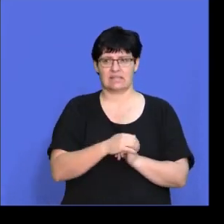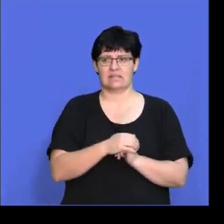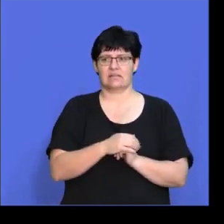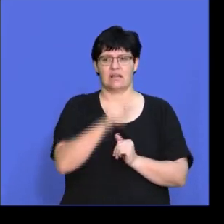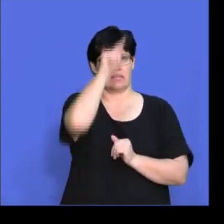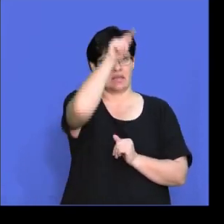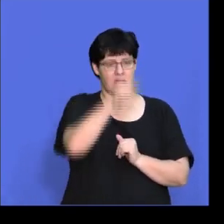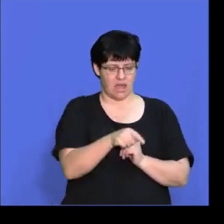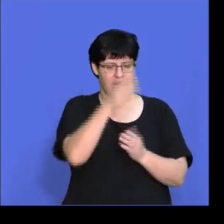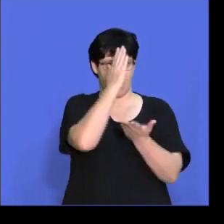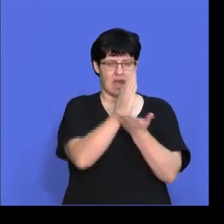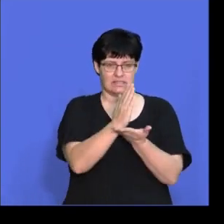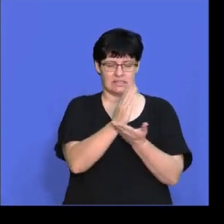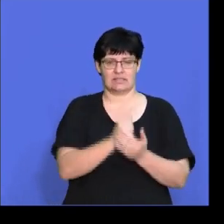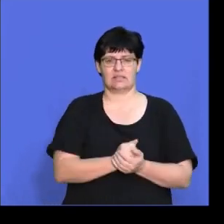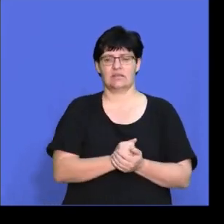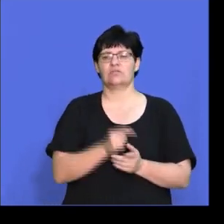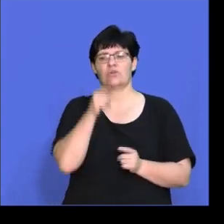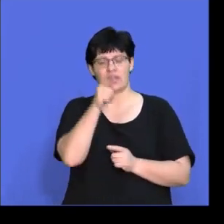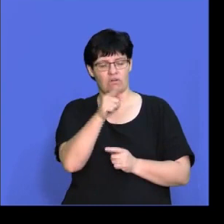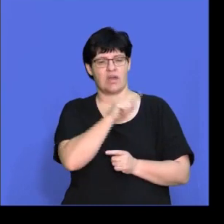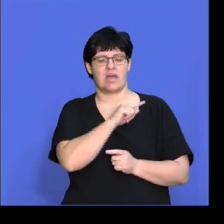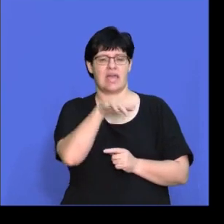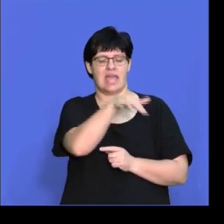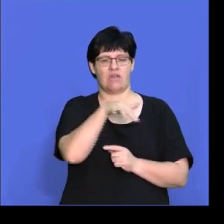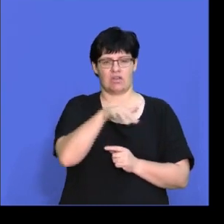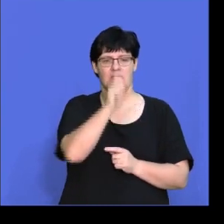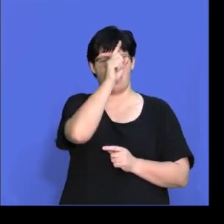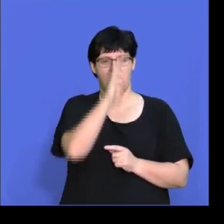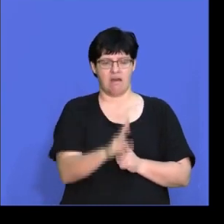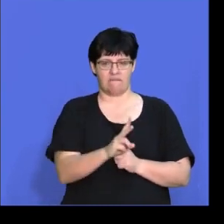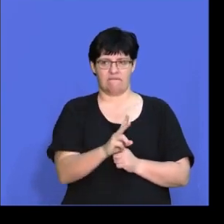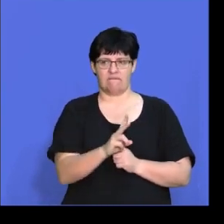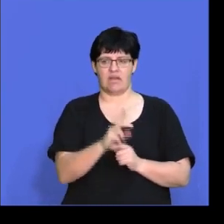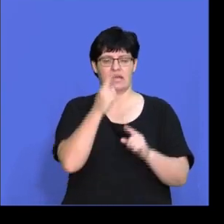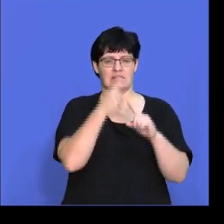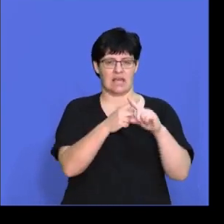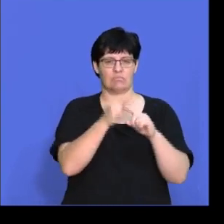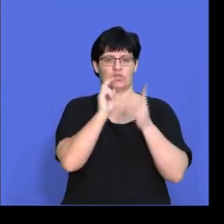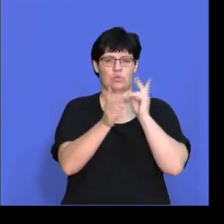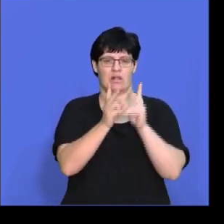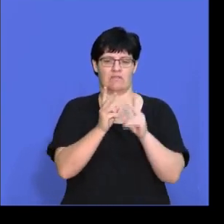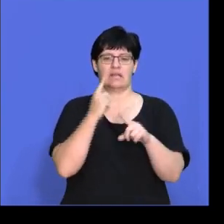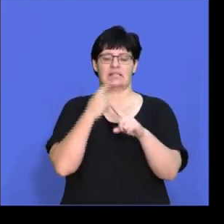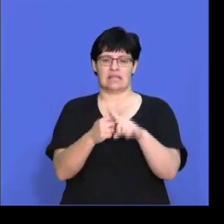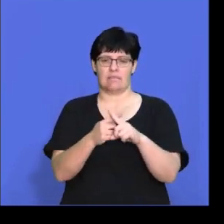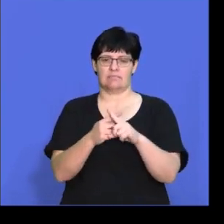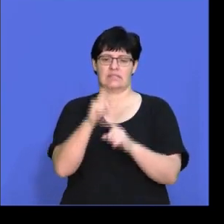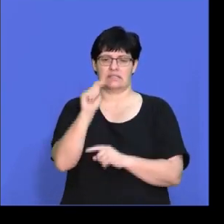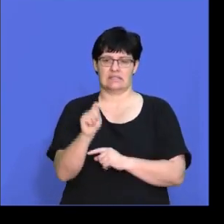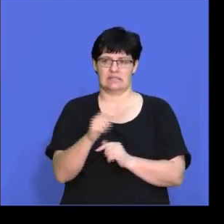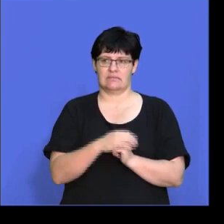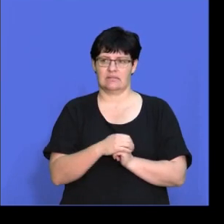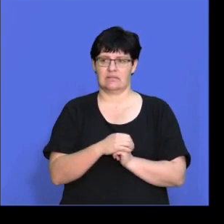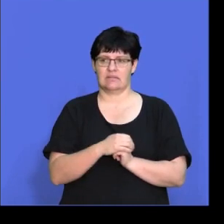triangle, and this would then be the perpendicular height. So therefore, the area is a half times 12